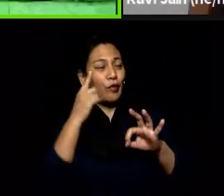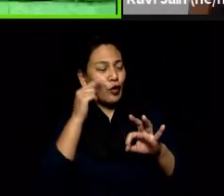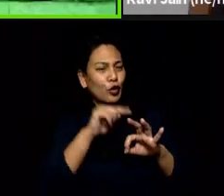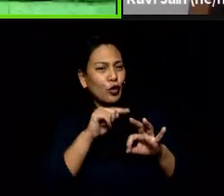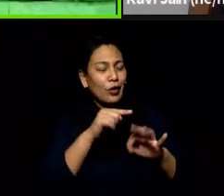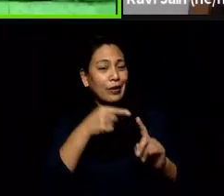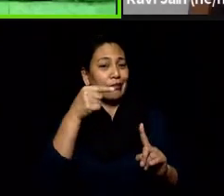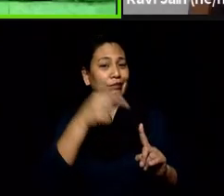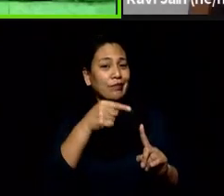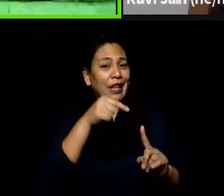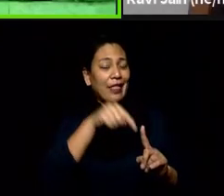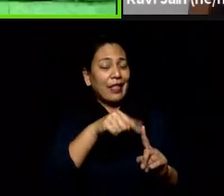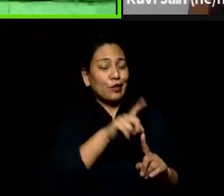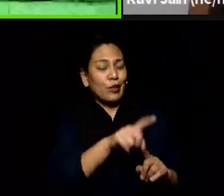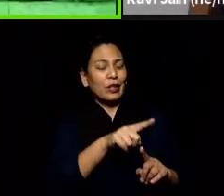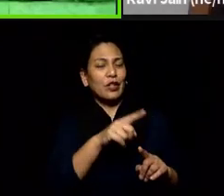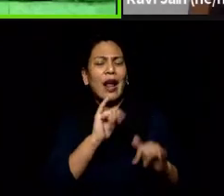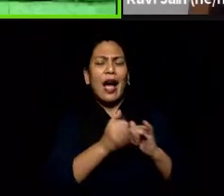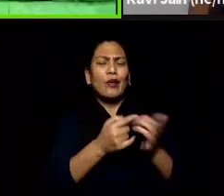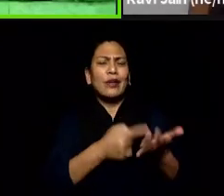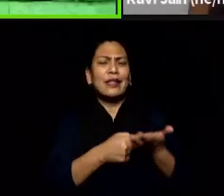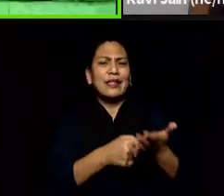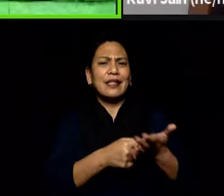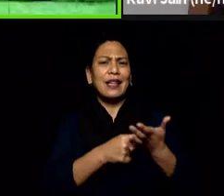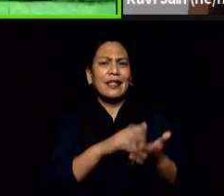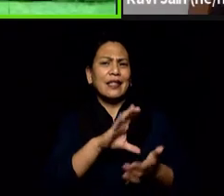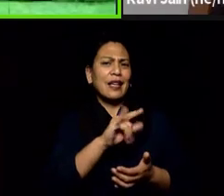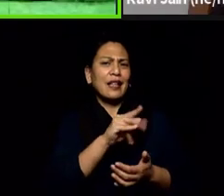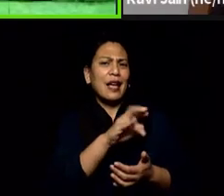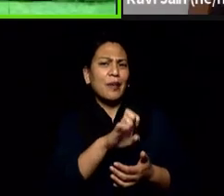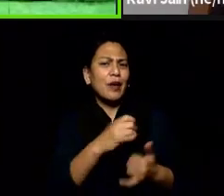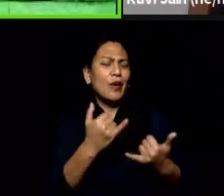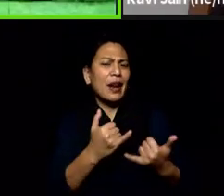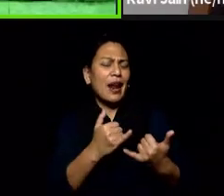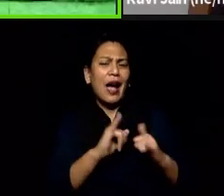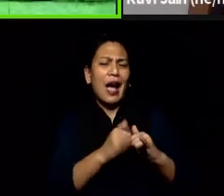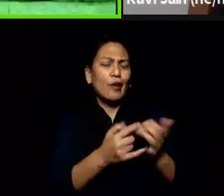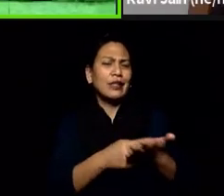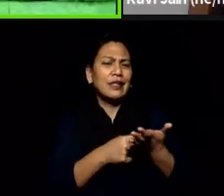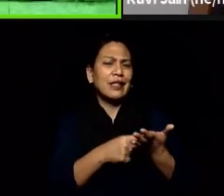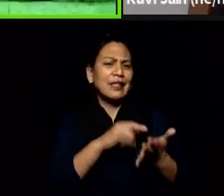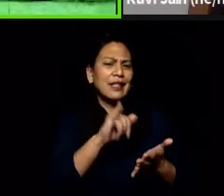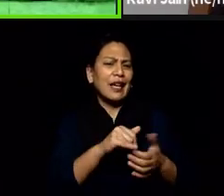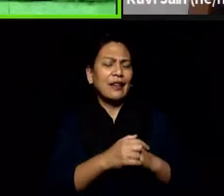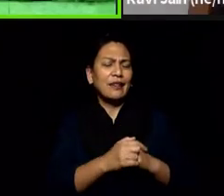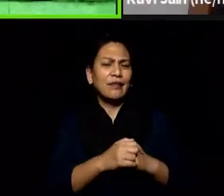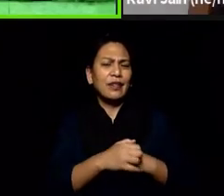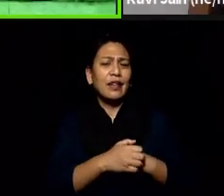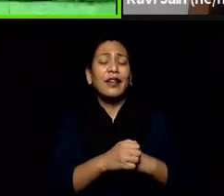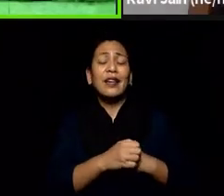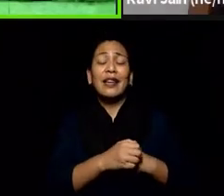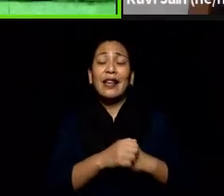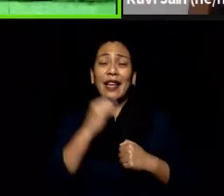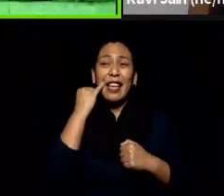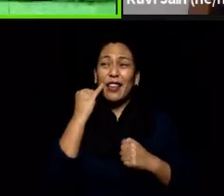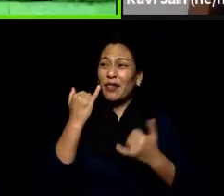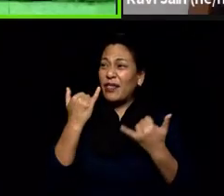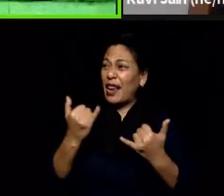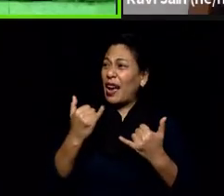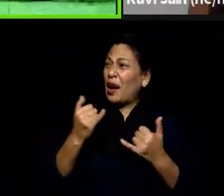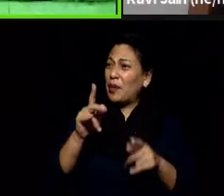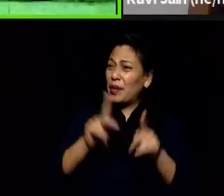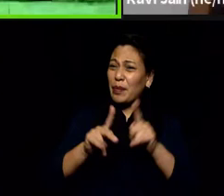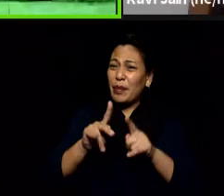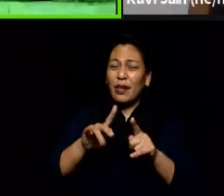have a conversation about the climate at this point in time in North America, when people are dying